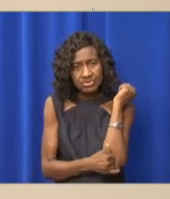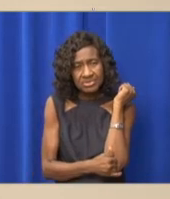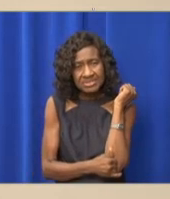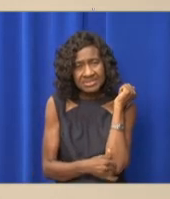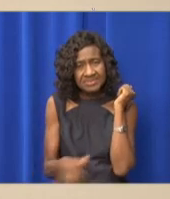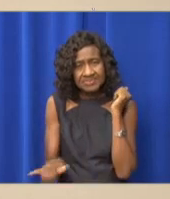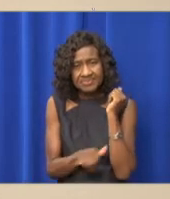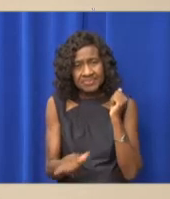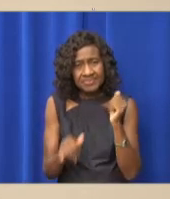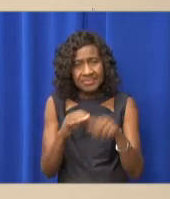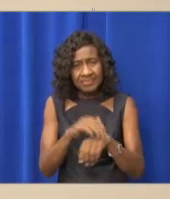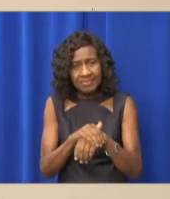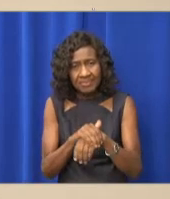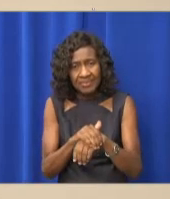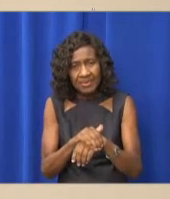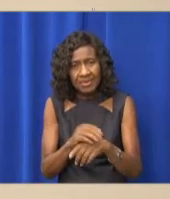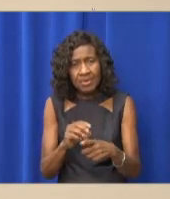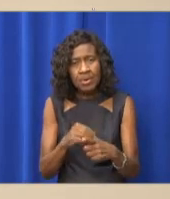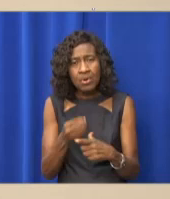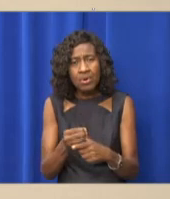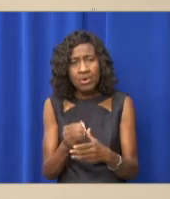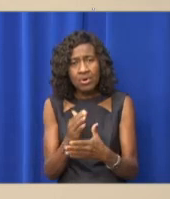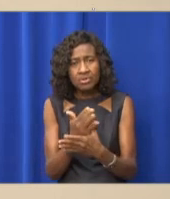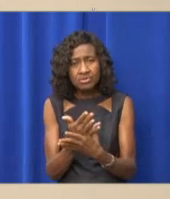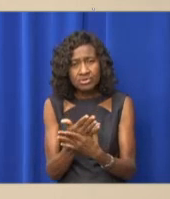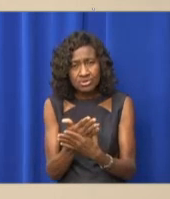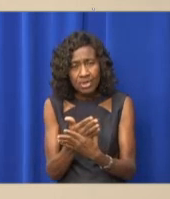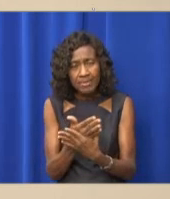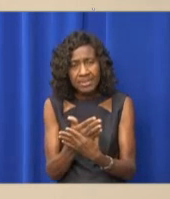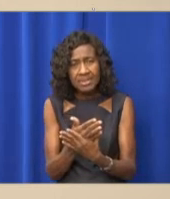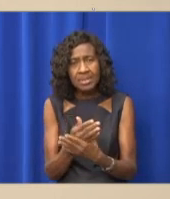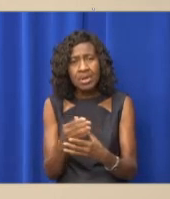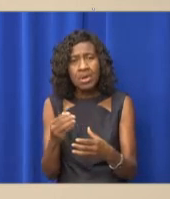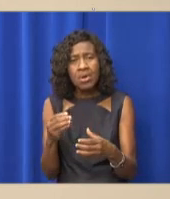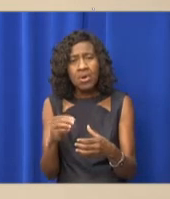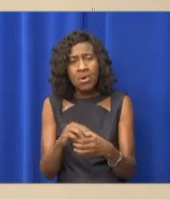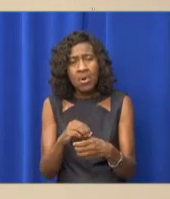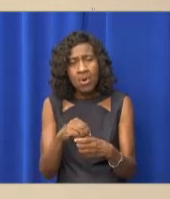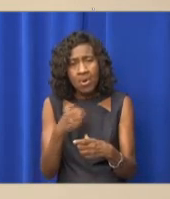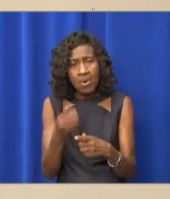UK, even places like Germany. I won't even talk about the United States.